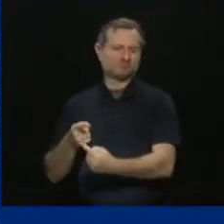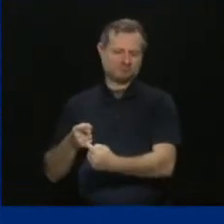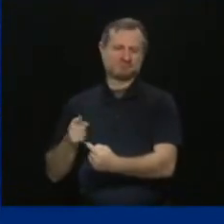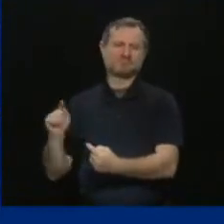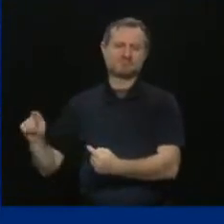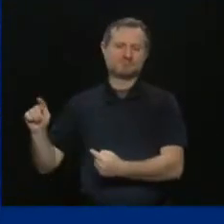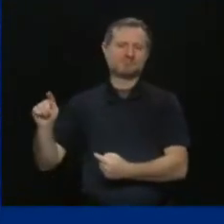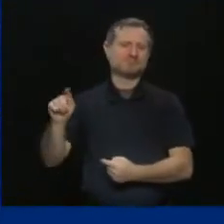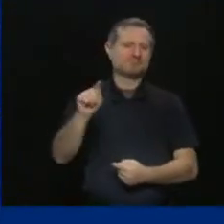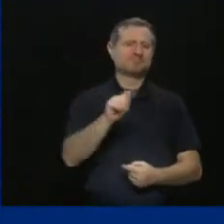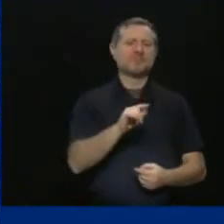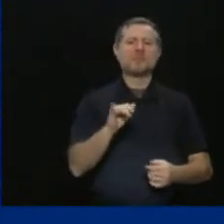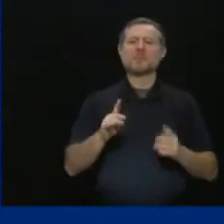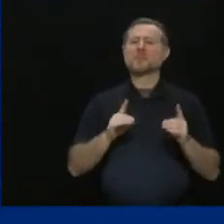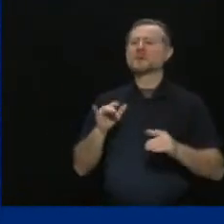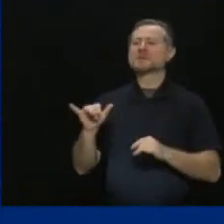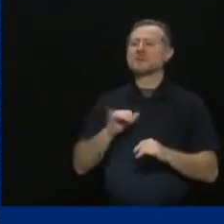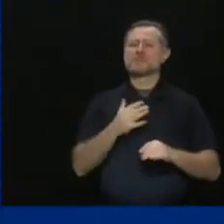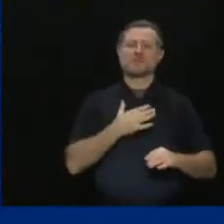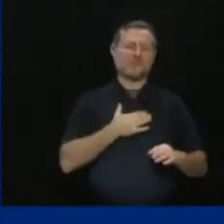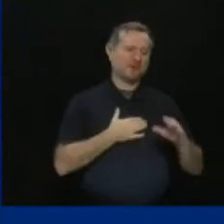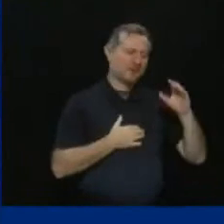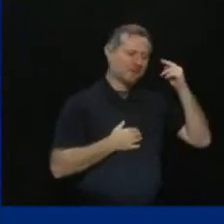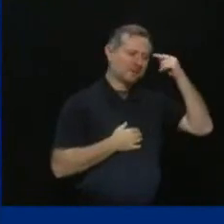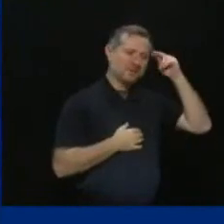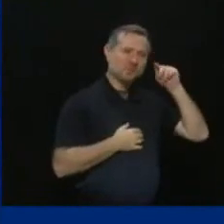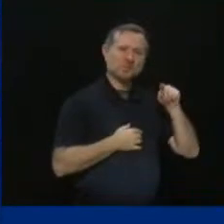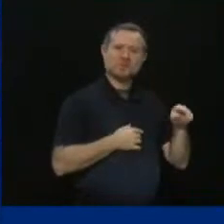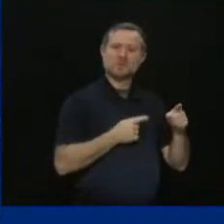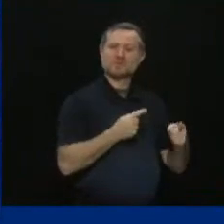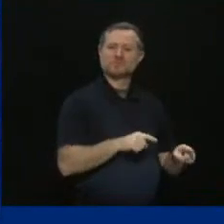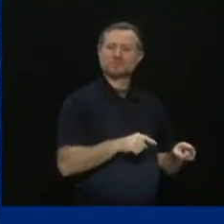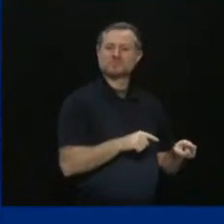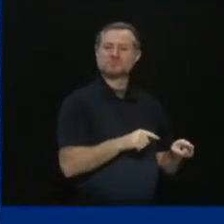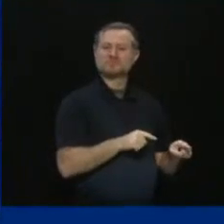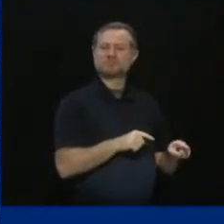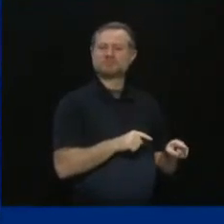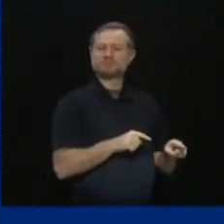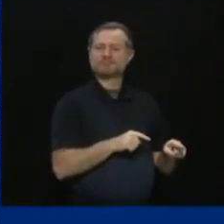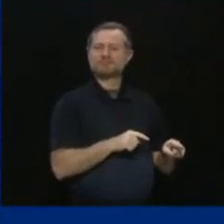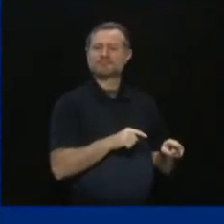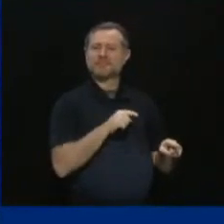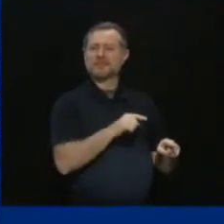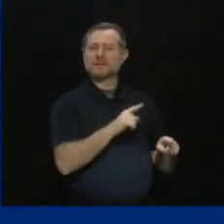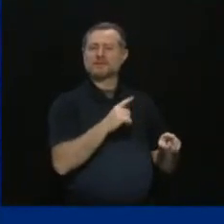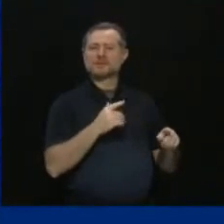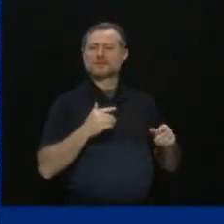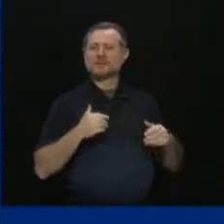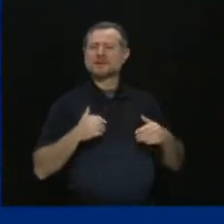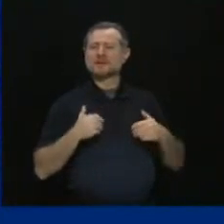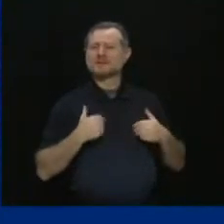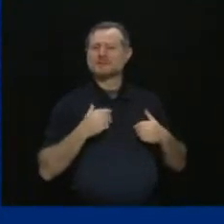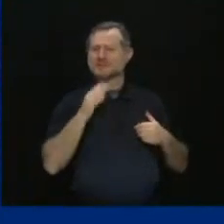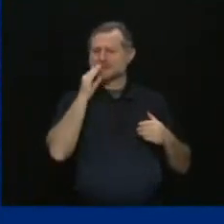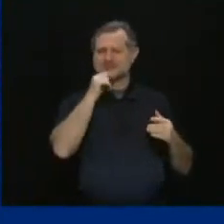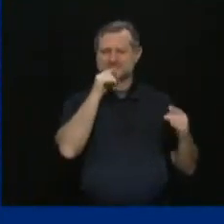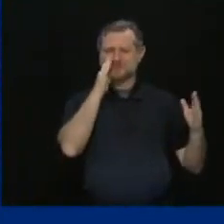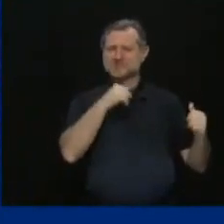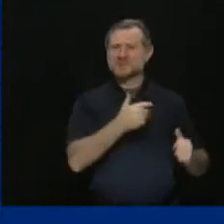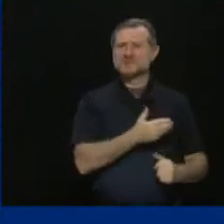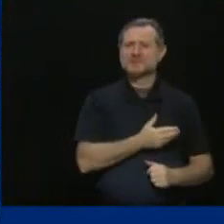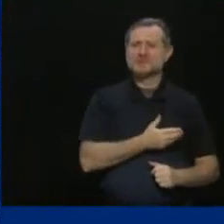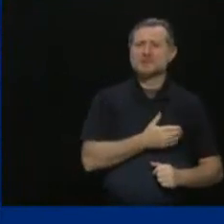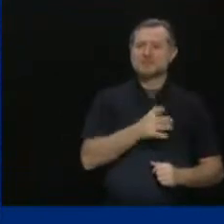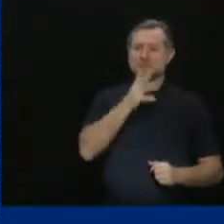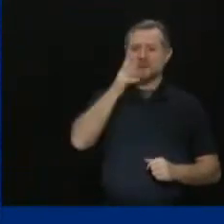are struggling, who fell into this place that no child ever expects to be in. No parents expects their child to fall in. No